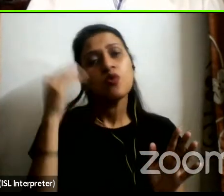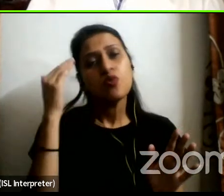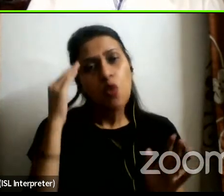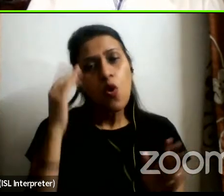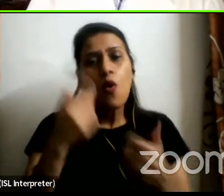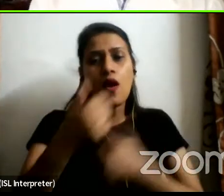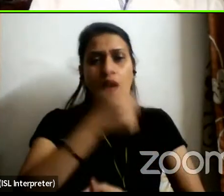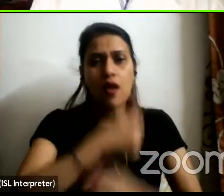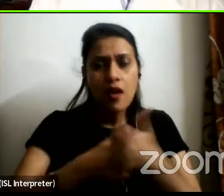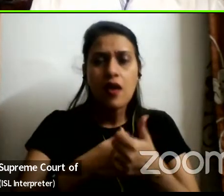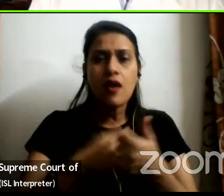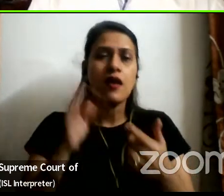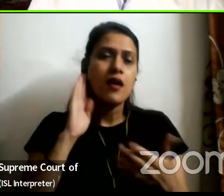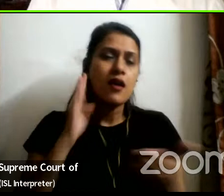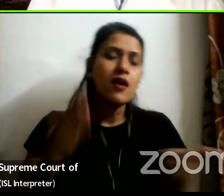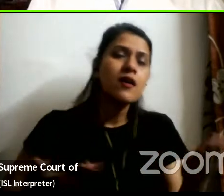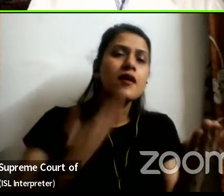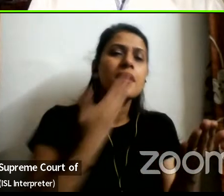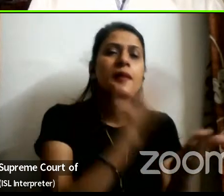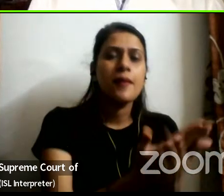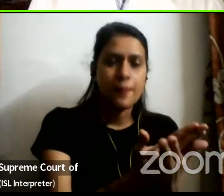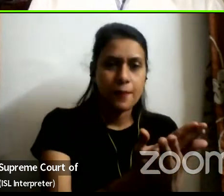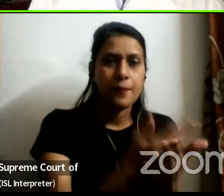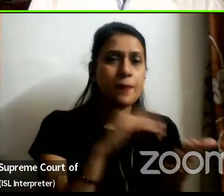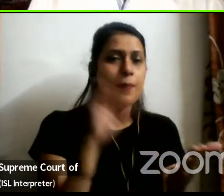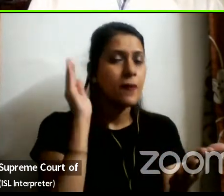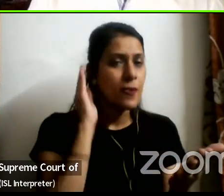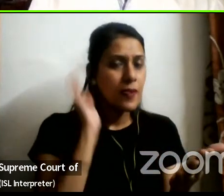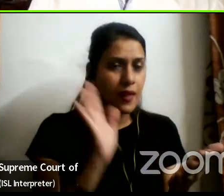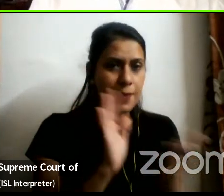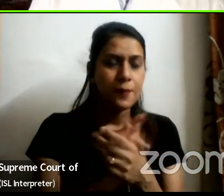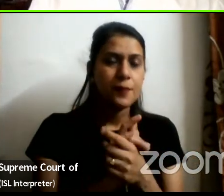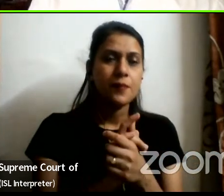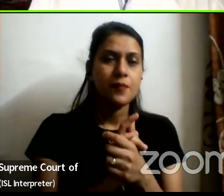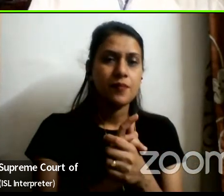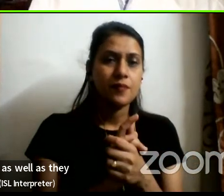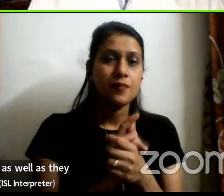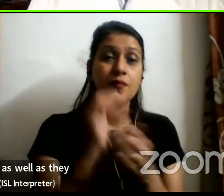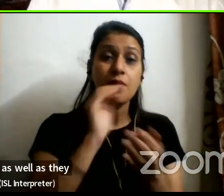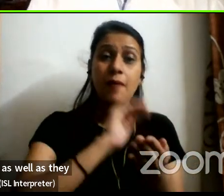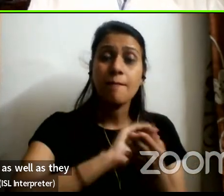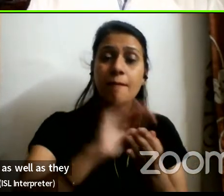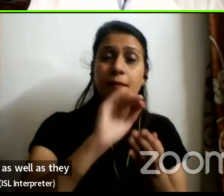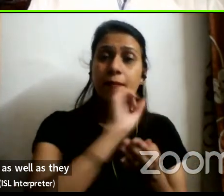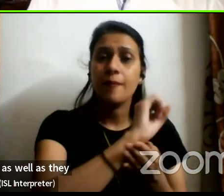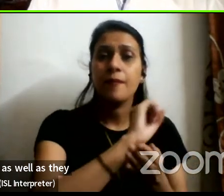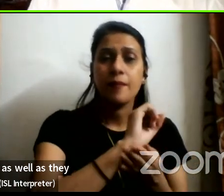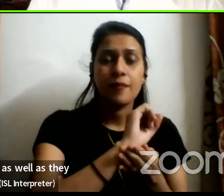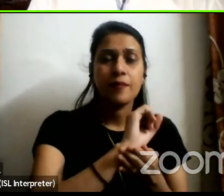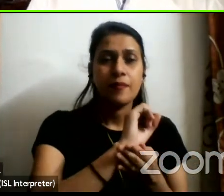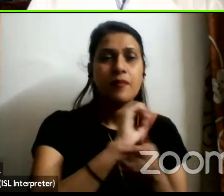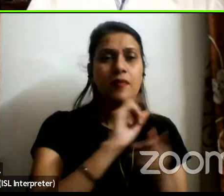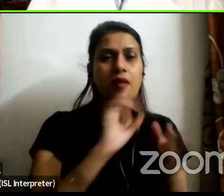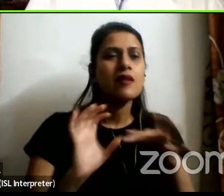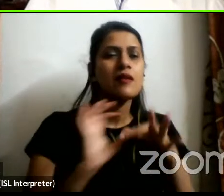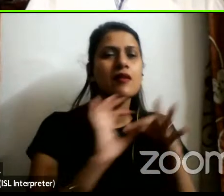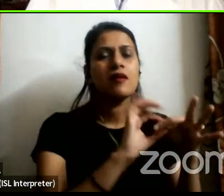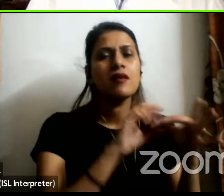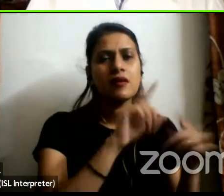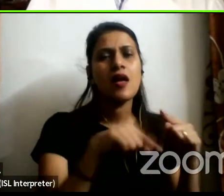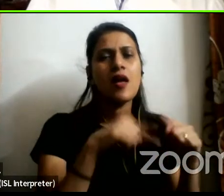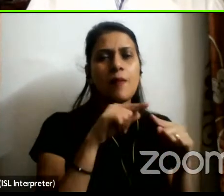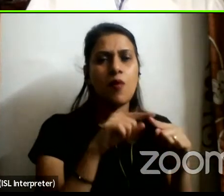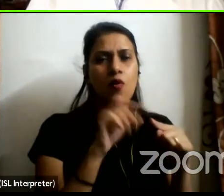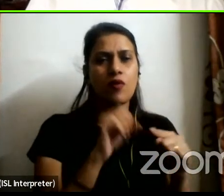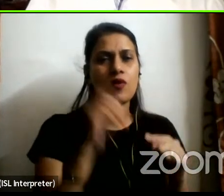competition appeals as well as they hear the insolvency and bankruptcy code appeals. And that's where I think I'll draw